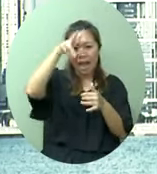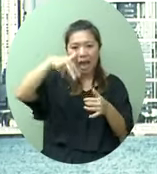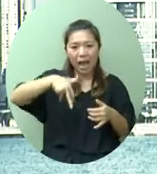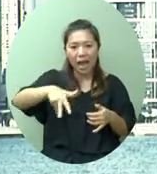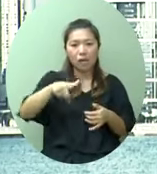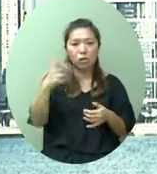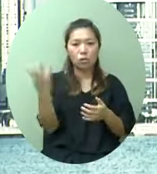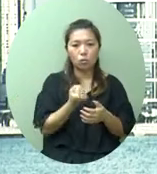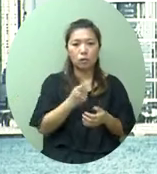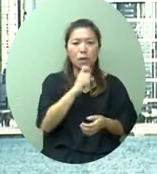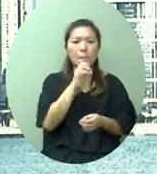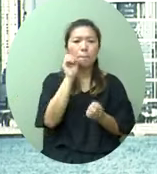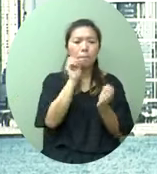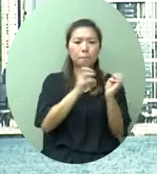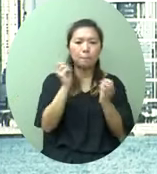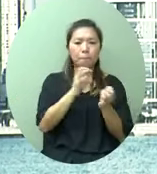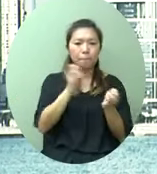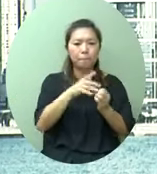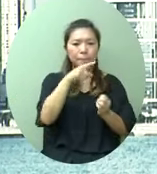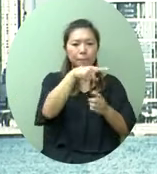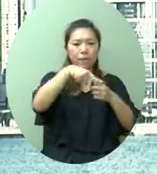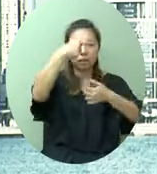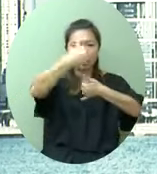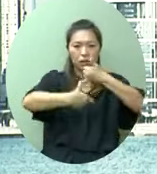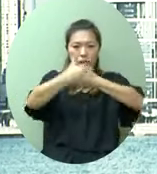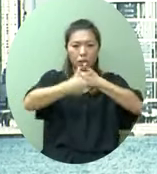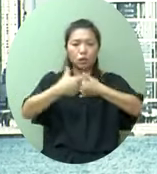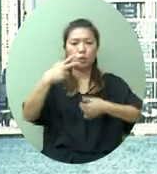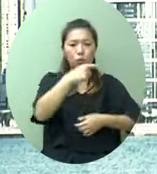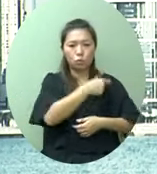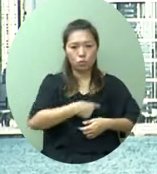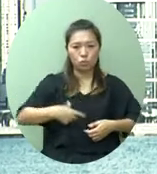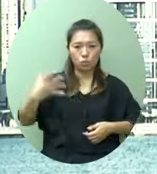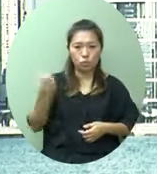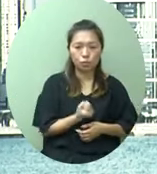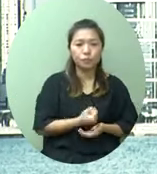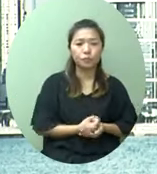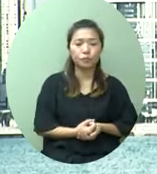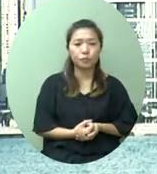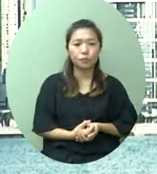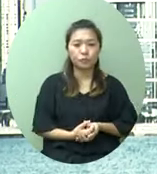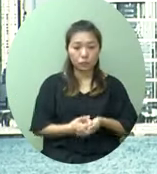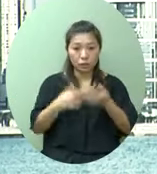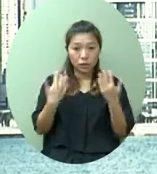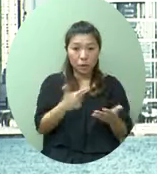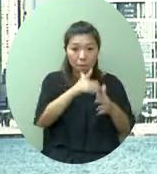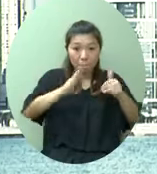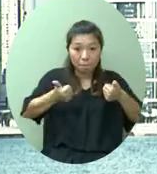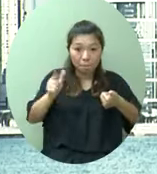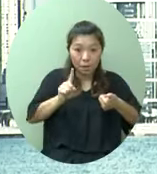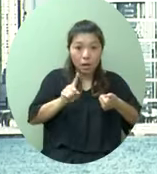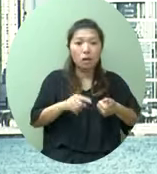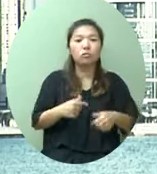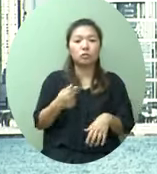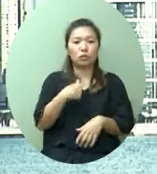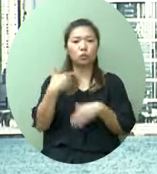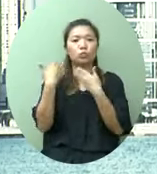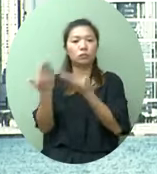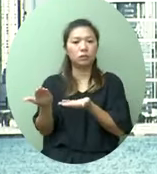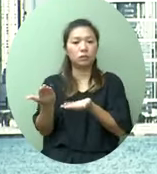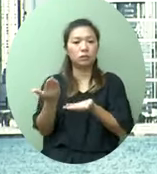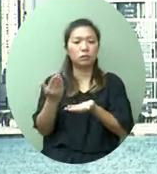officials. And these are disclosed to the public for inspection under what we call an annual declaration of